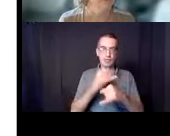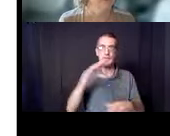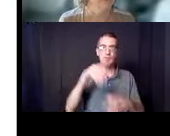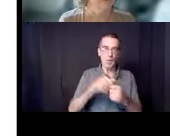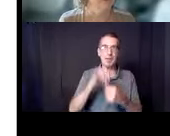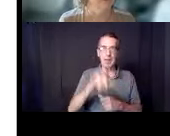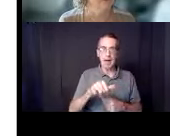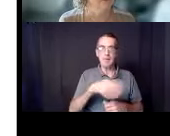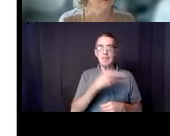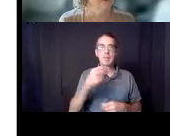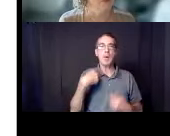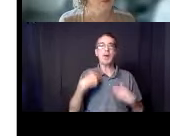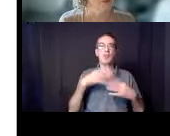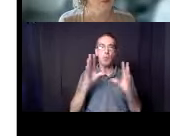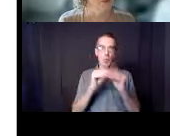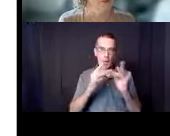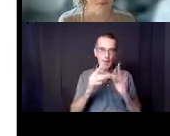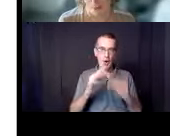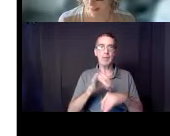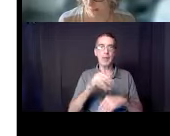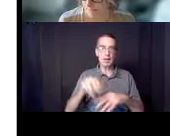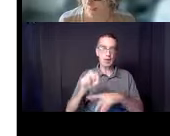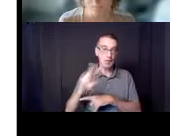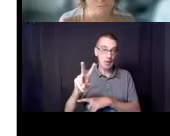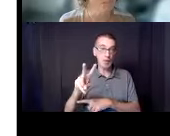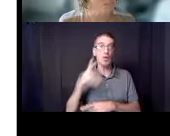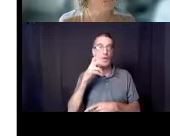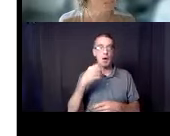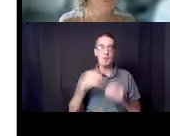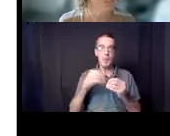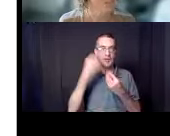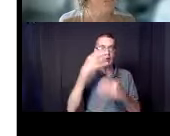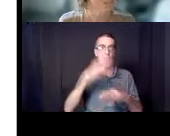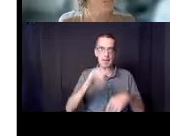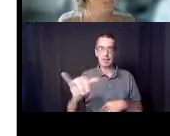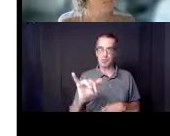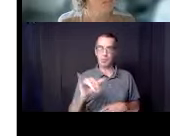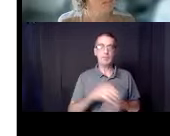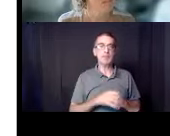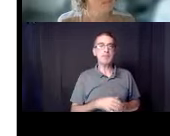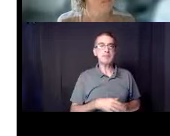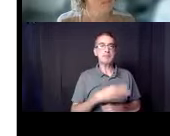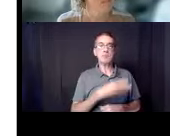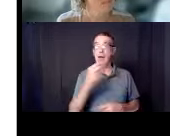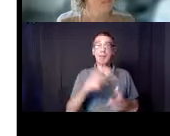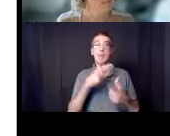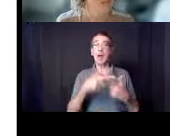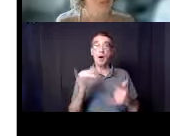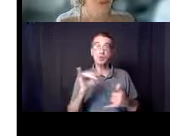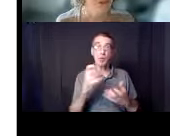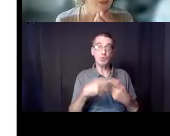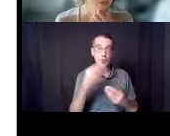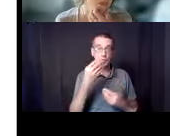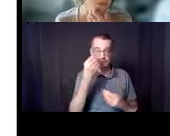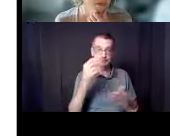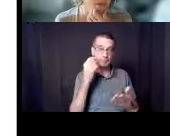that. And we'll have a webinar on that coming up in November, and I'm sure we'll have the details on that. And then I also wanted to note a